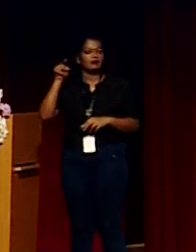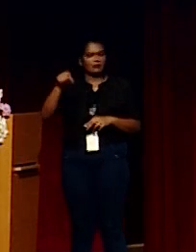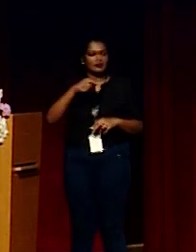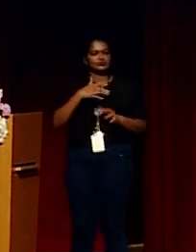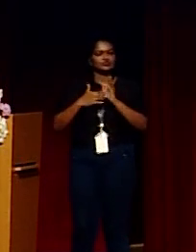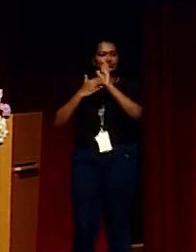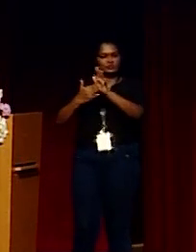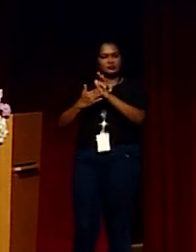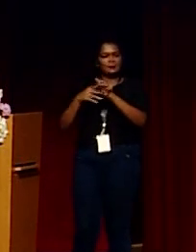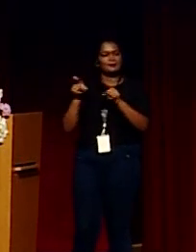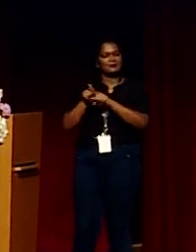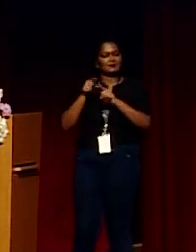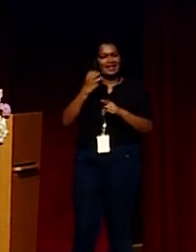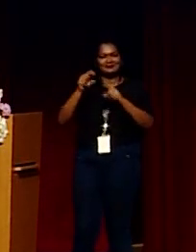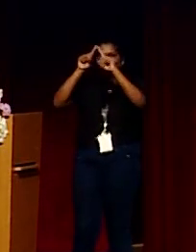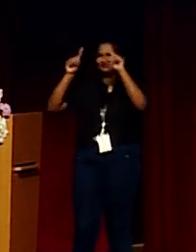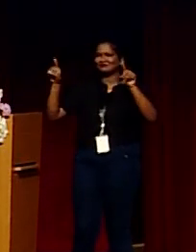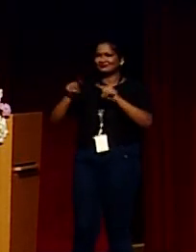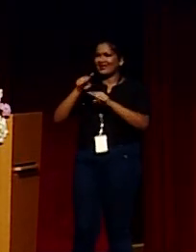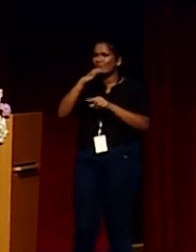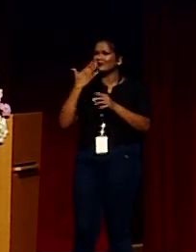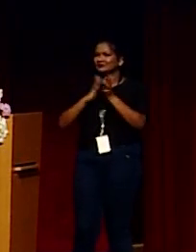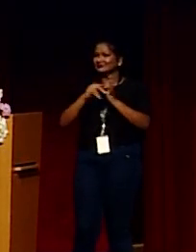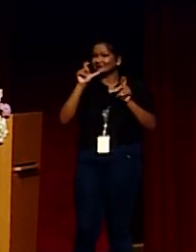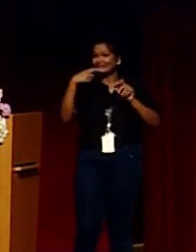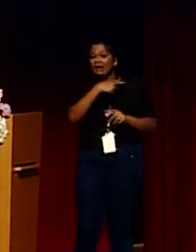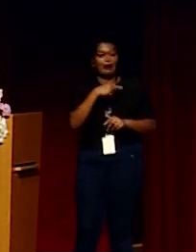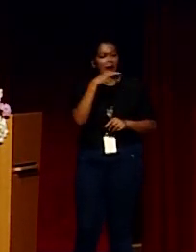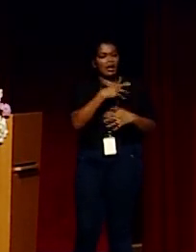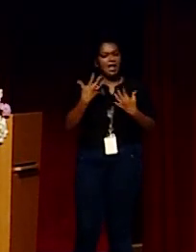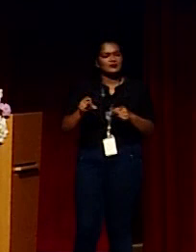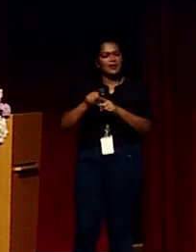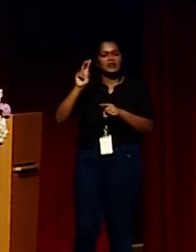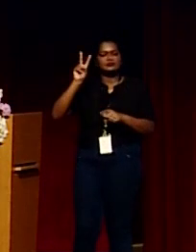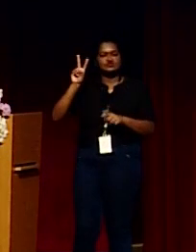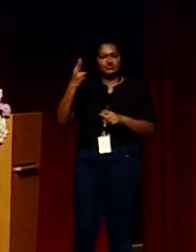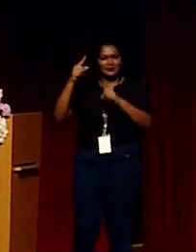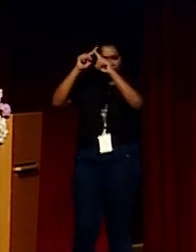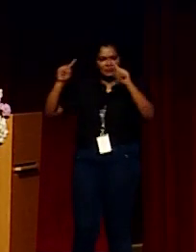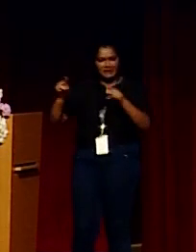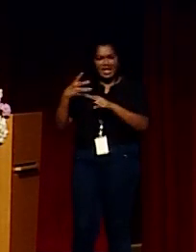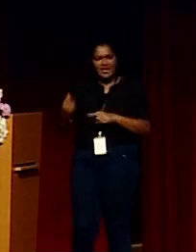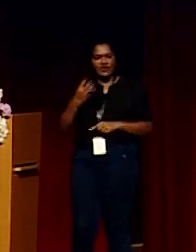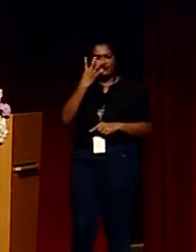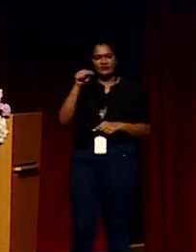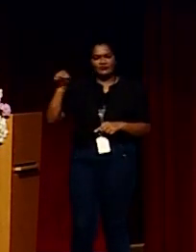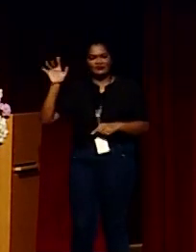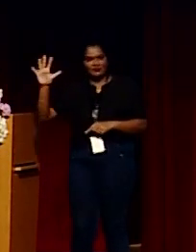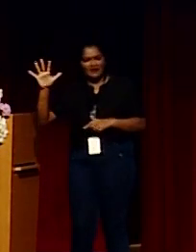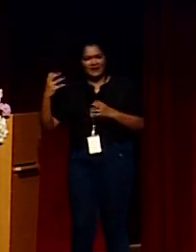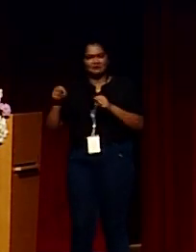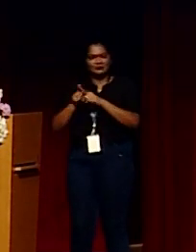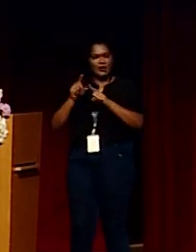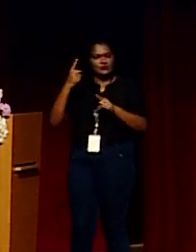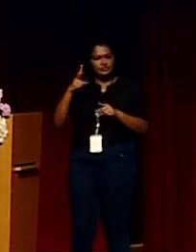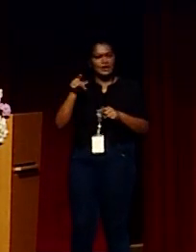we can switch off. Ring with 6 elements, double bond between positions 4 and 5, double bond between positions 2 and 3, double bond between